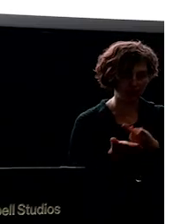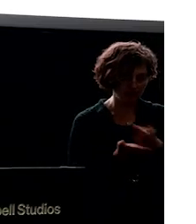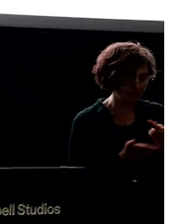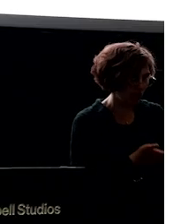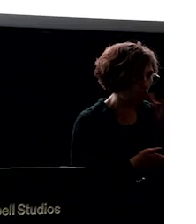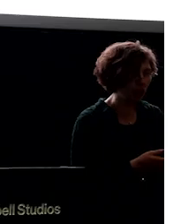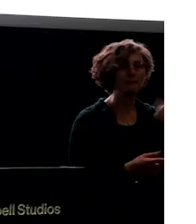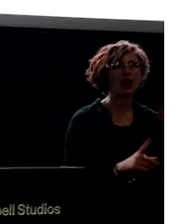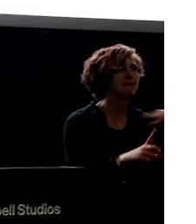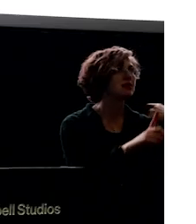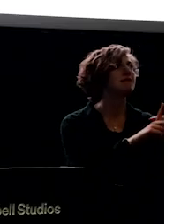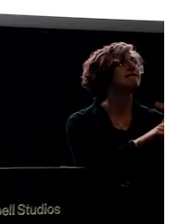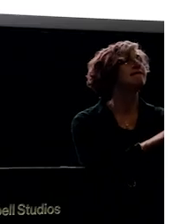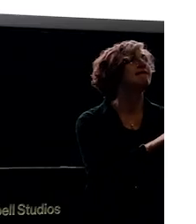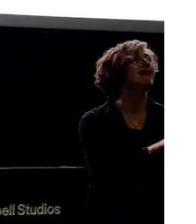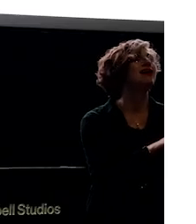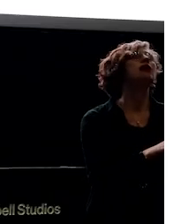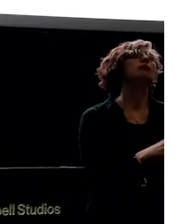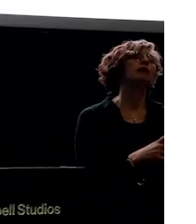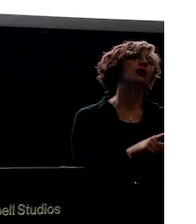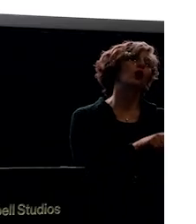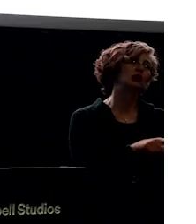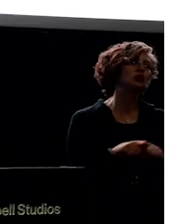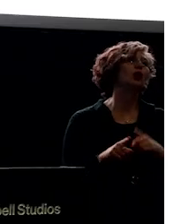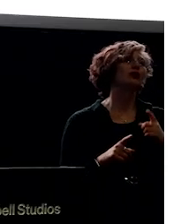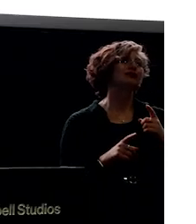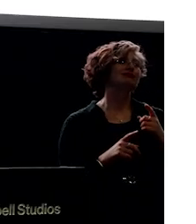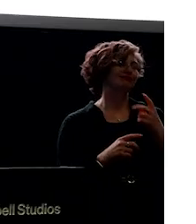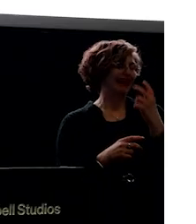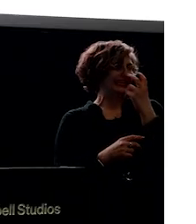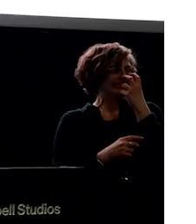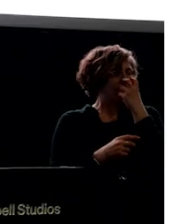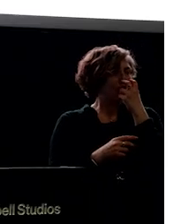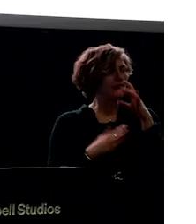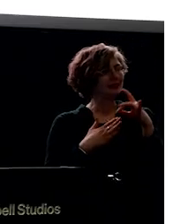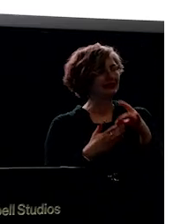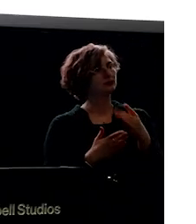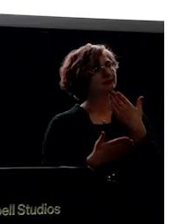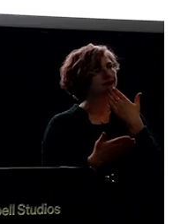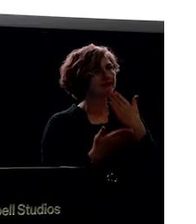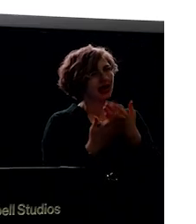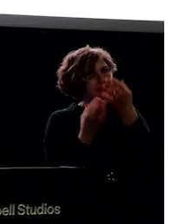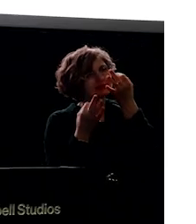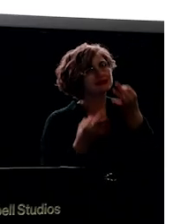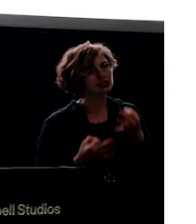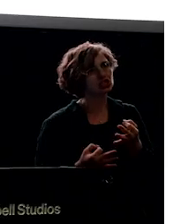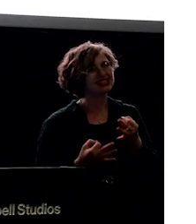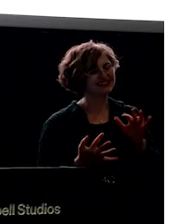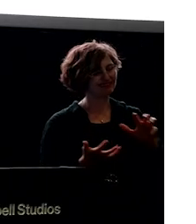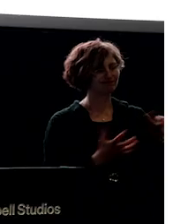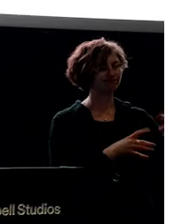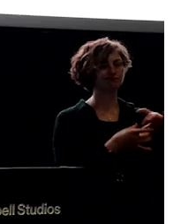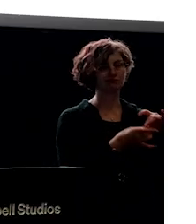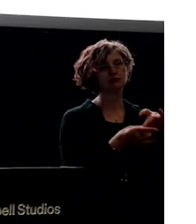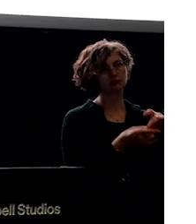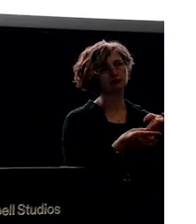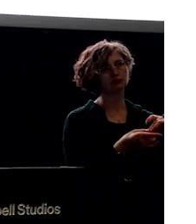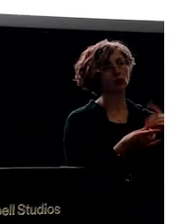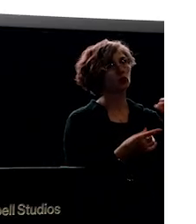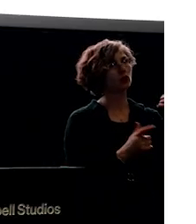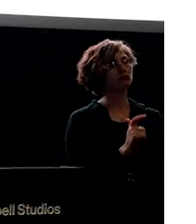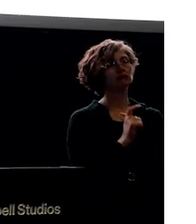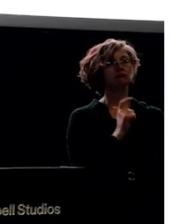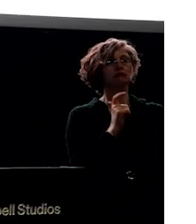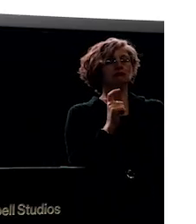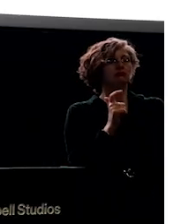But that doubt sometimes led me to make poor decisions and even burn some bridges. One major mistake that